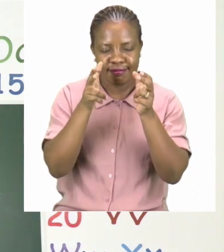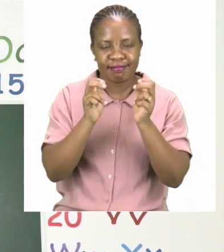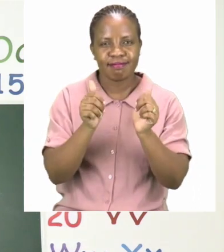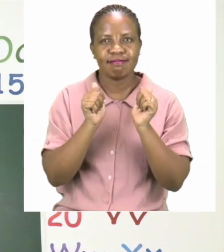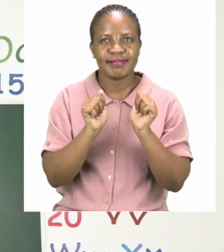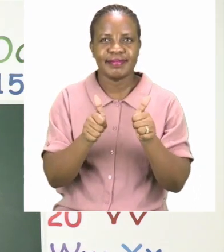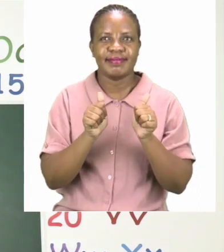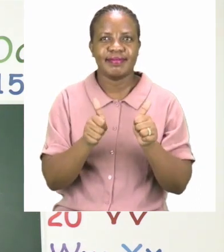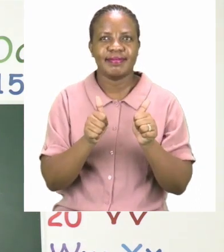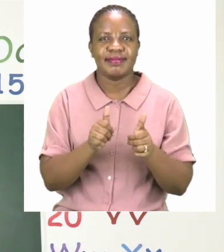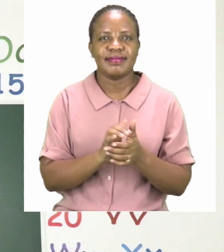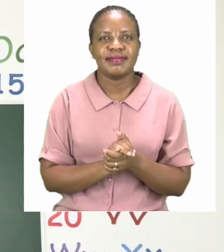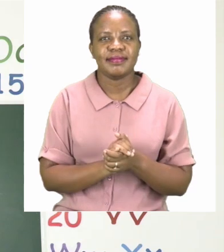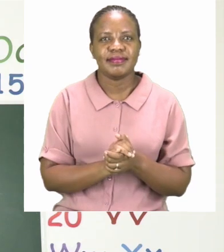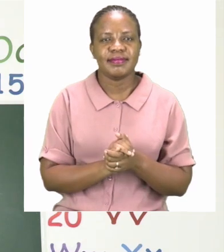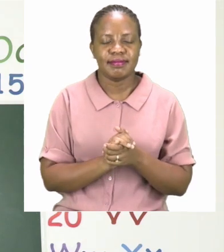The first one says